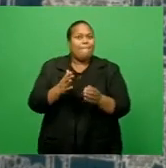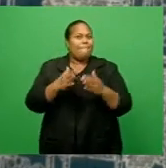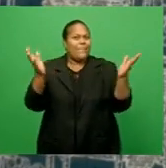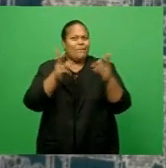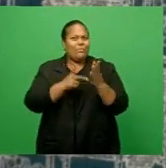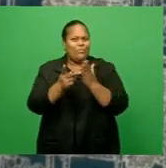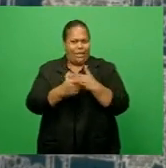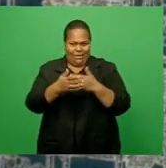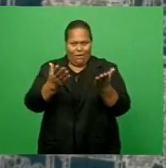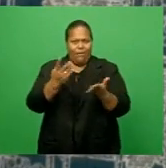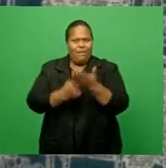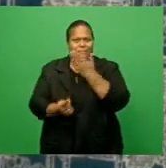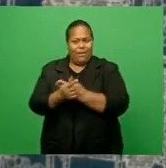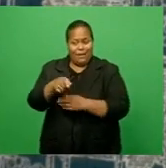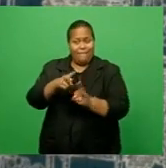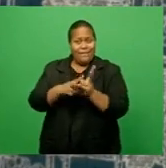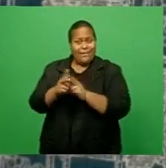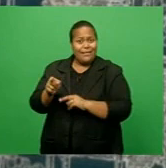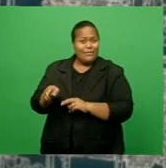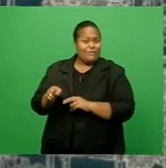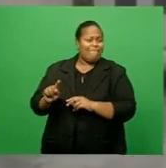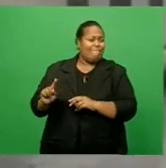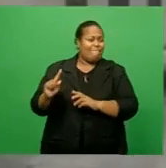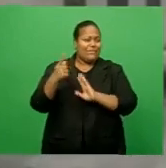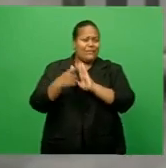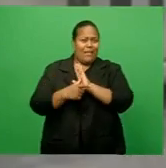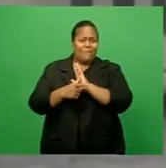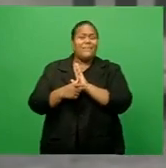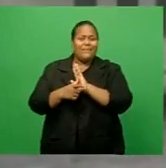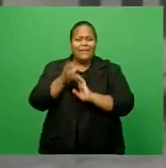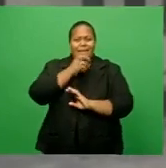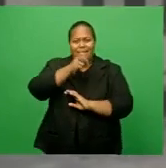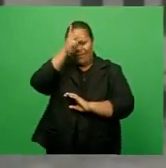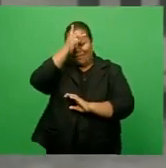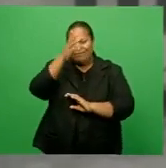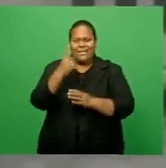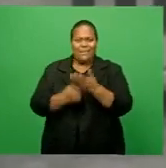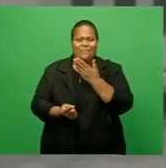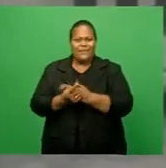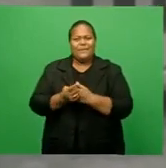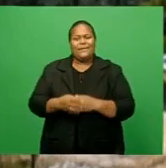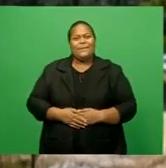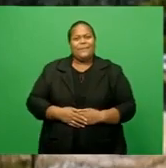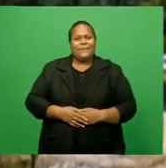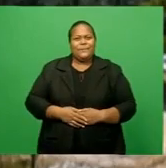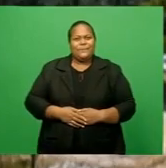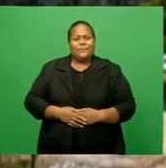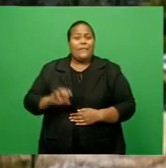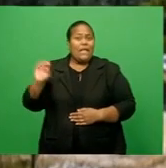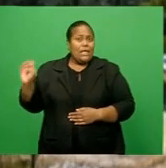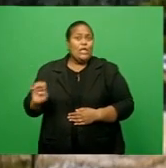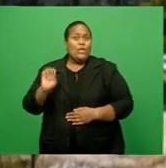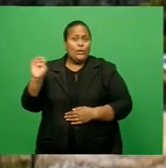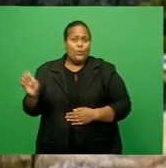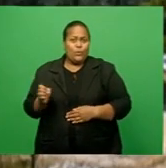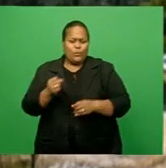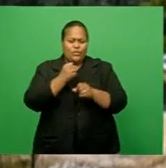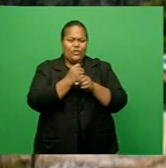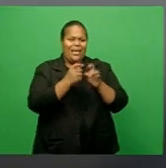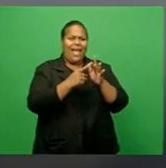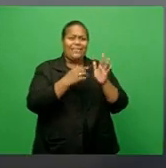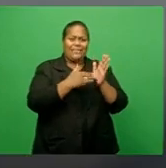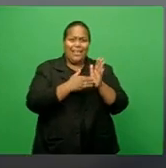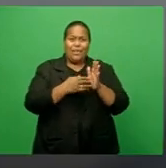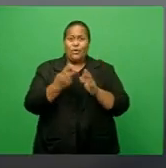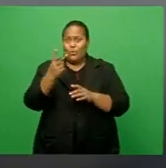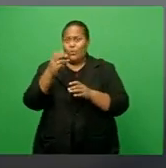Nerikoso, and it's one of the biggest projects in Kandau. The European Union and GIZ-funded relocation pilot project will be